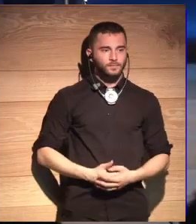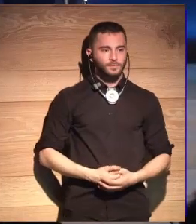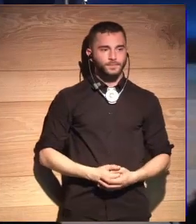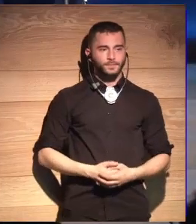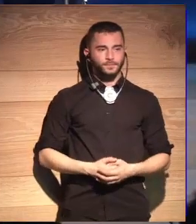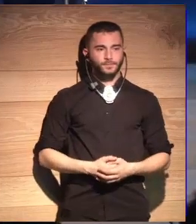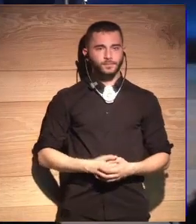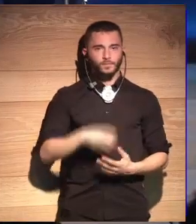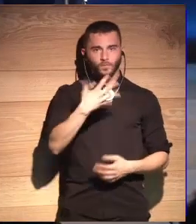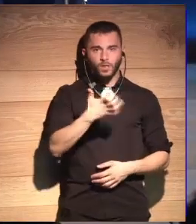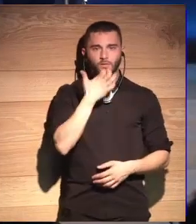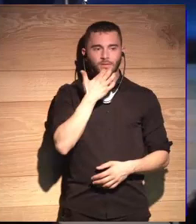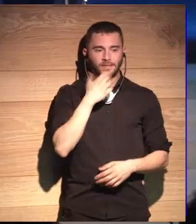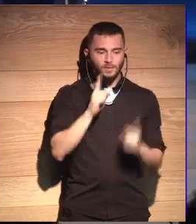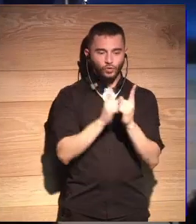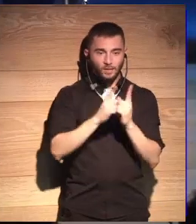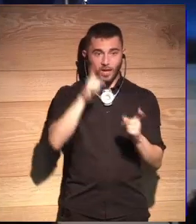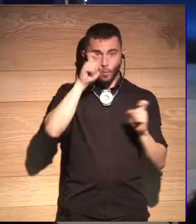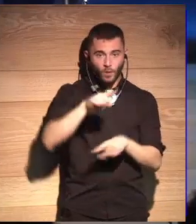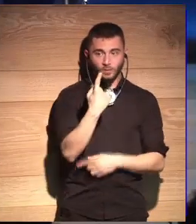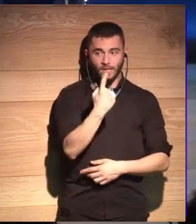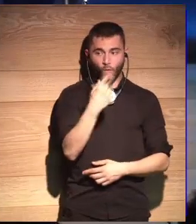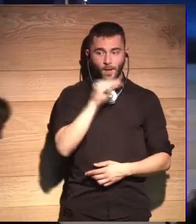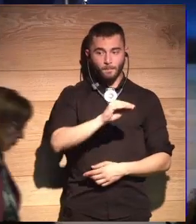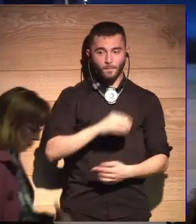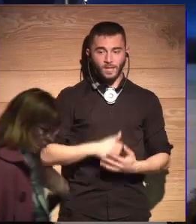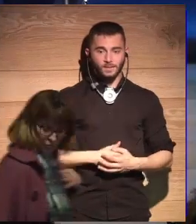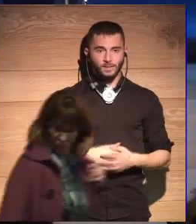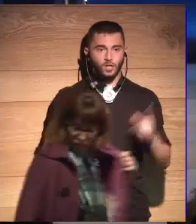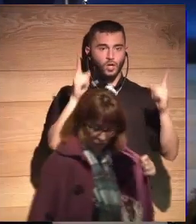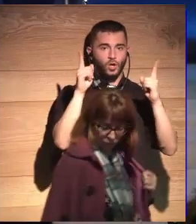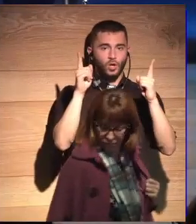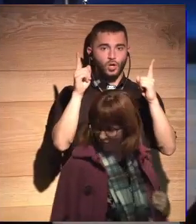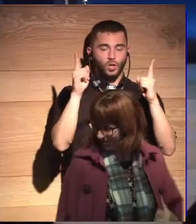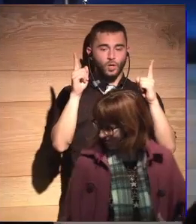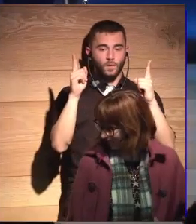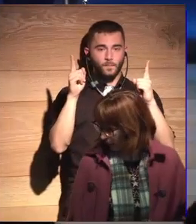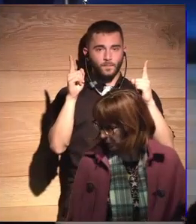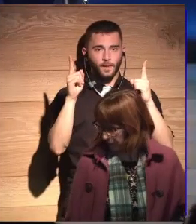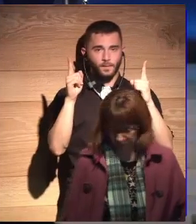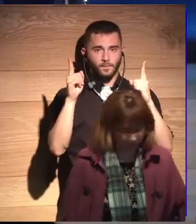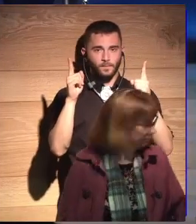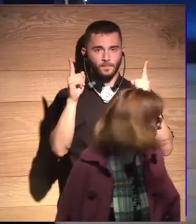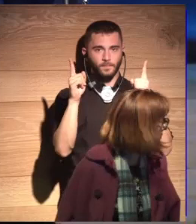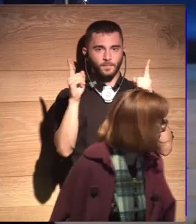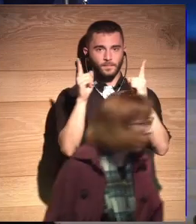Bueno, si es one more, if it's short, please make it short.